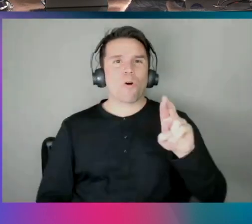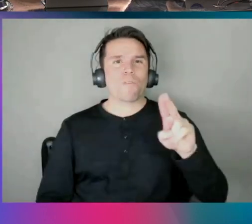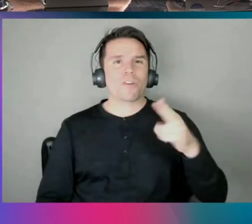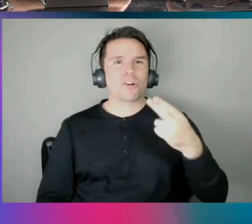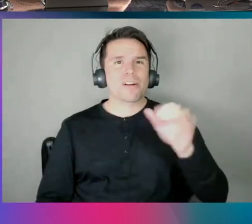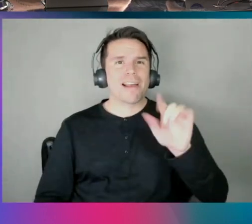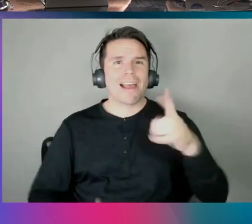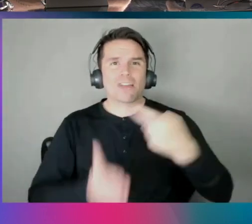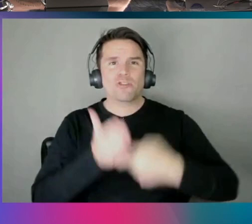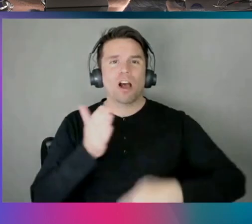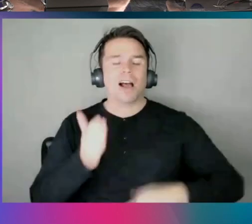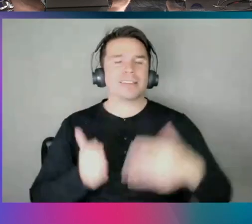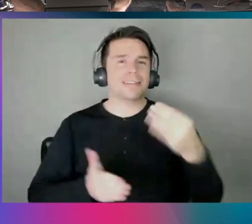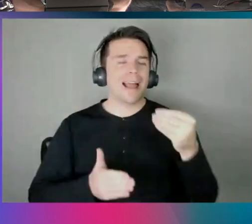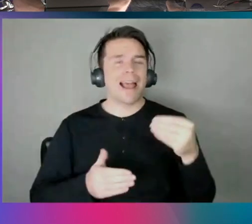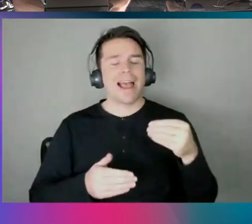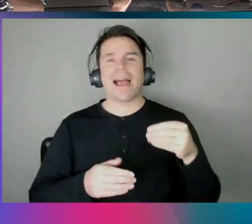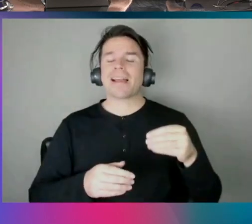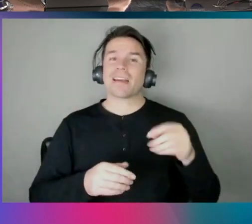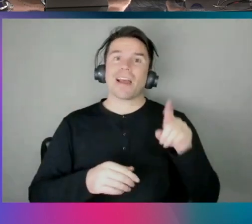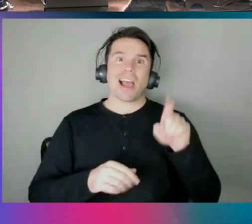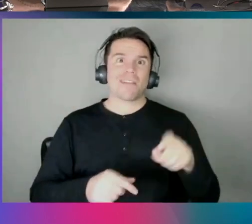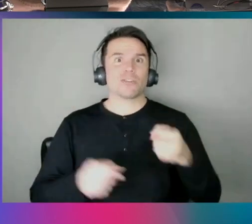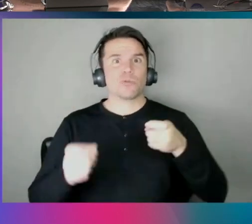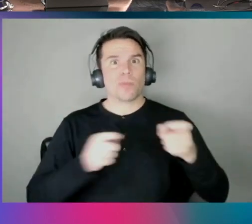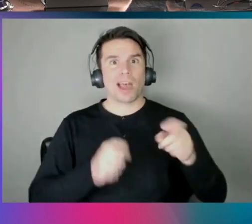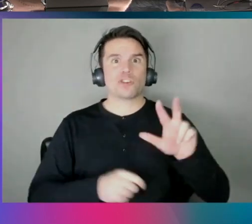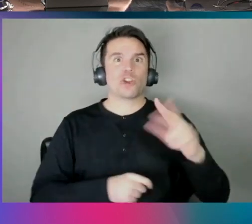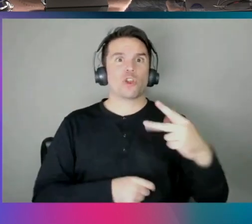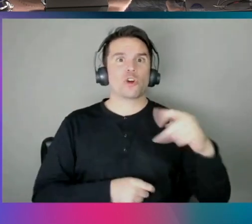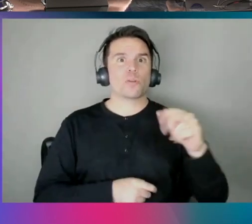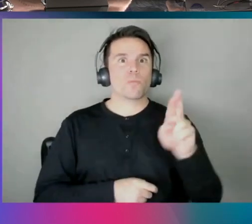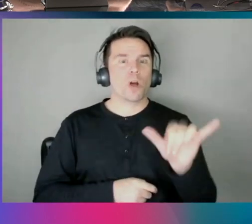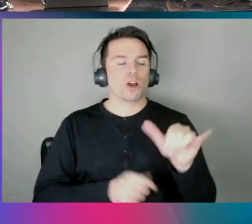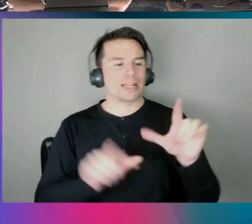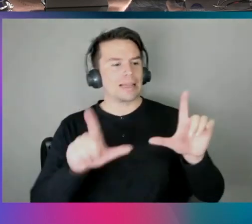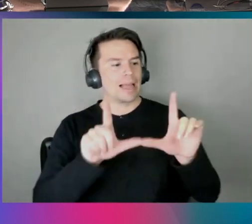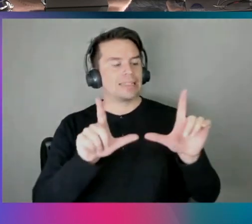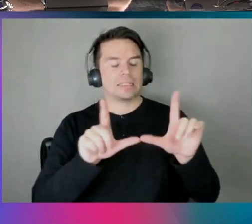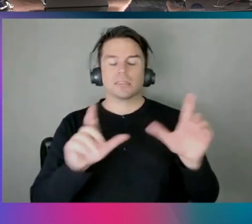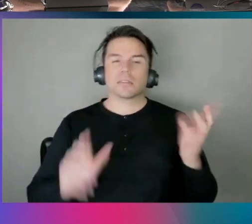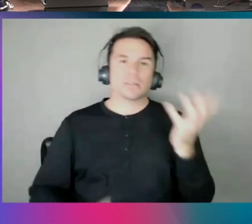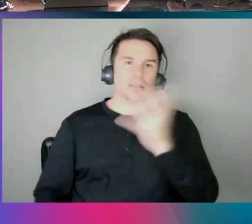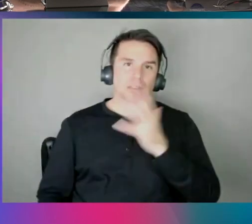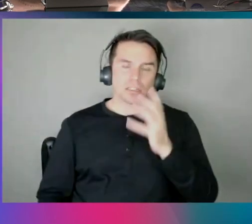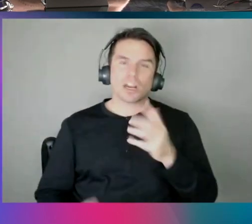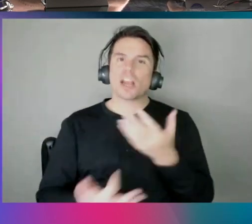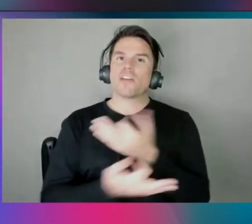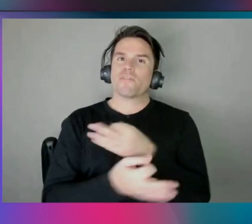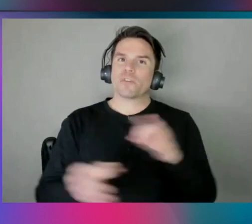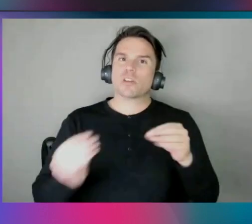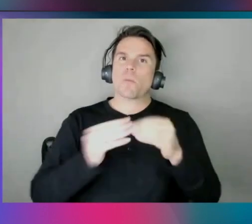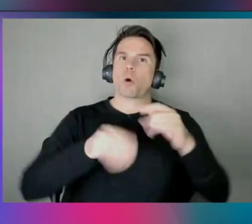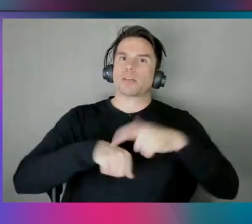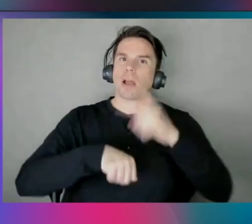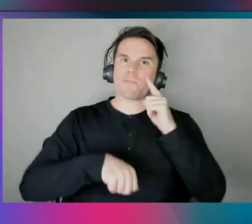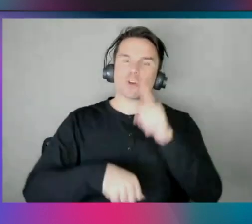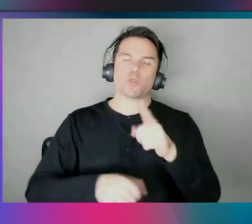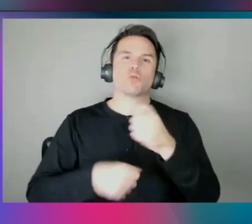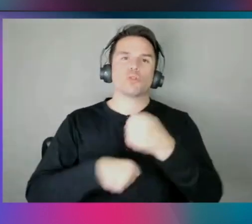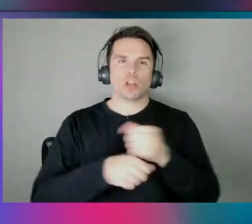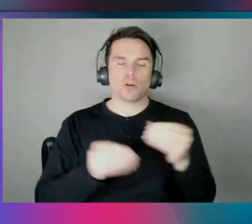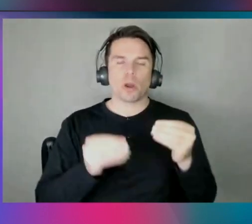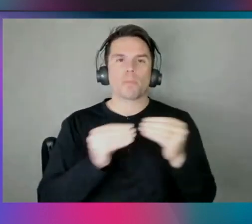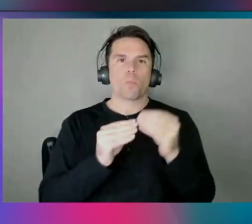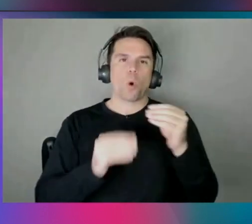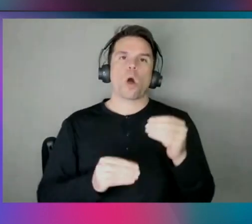third-party license agreements. Yeah. Frees up more time for you to focus on generating insights. Yeah, I mean, even cleaning the data, there's like a lot of